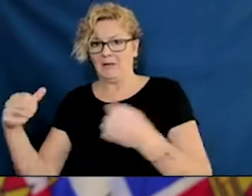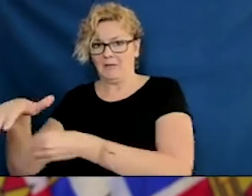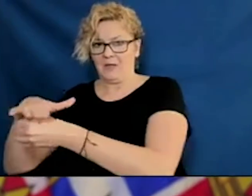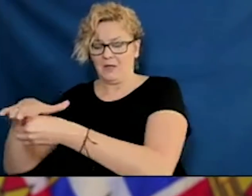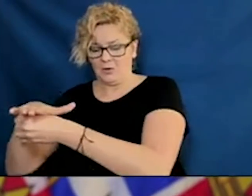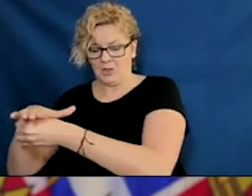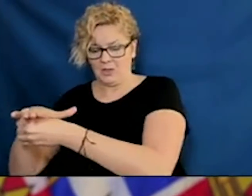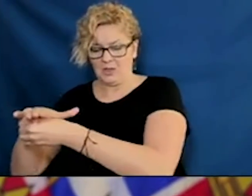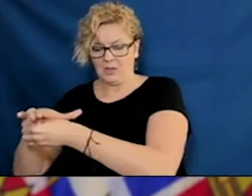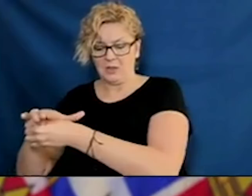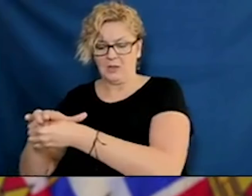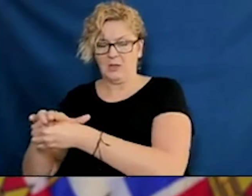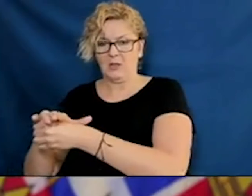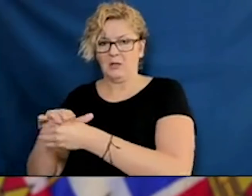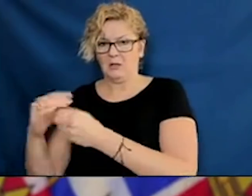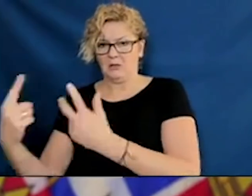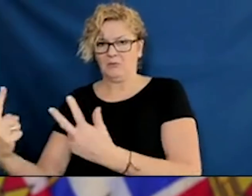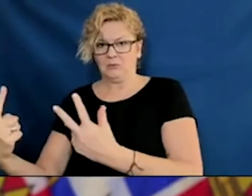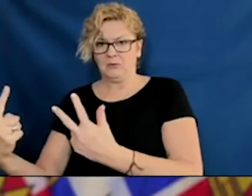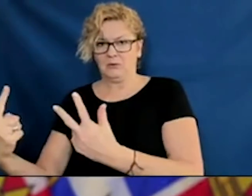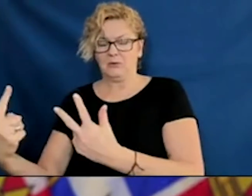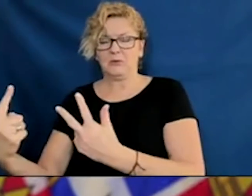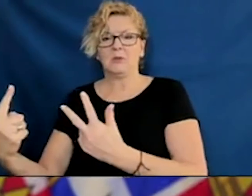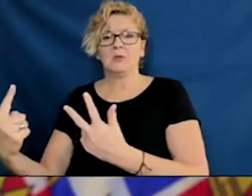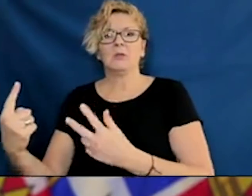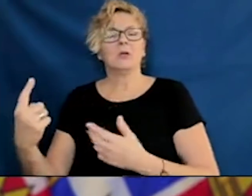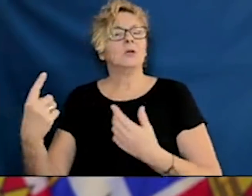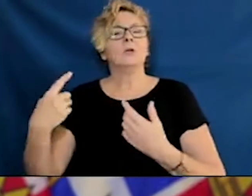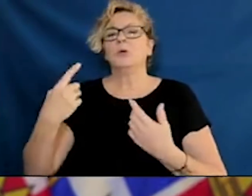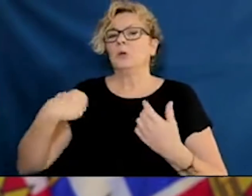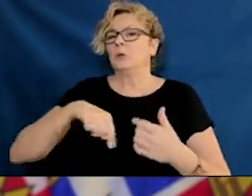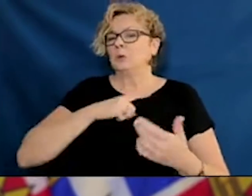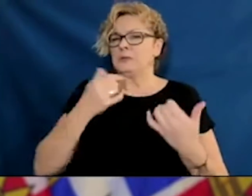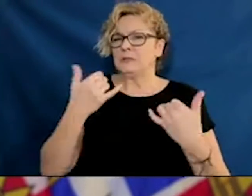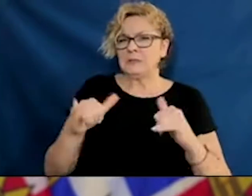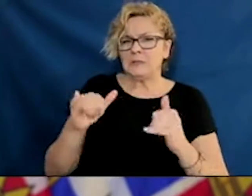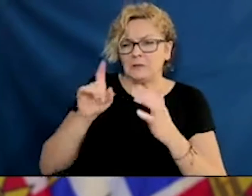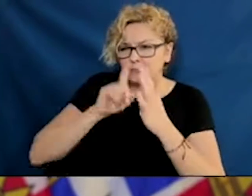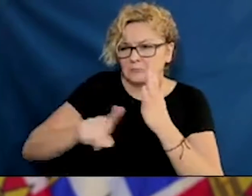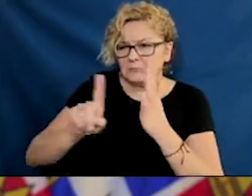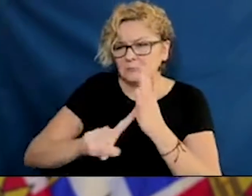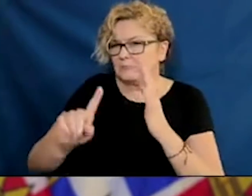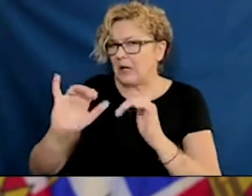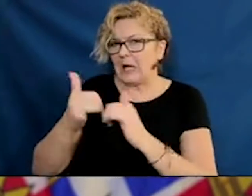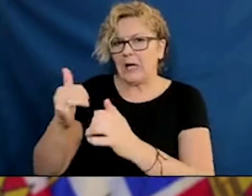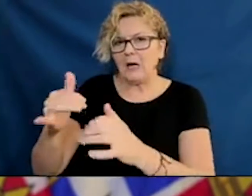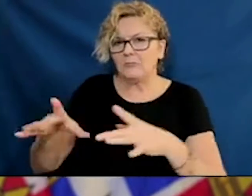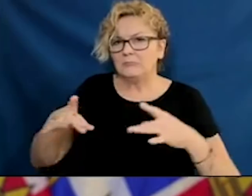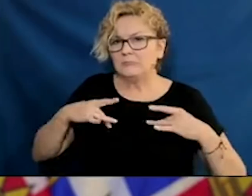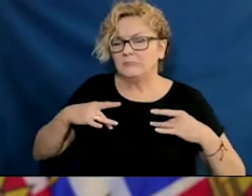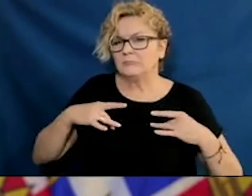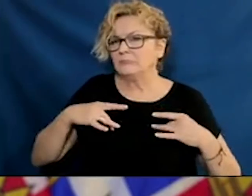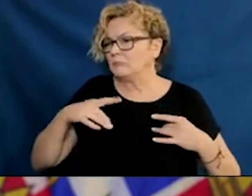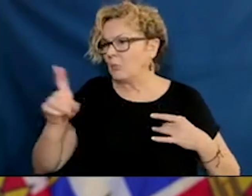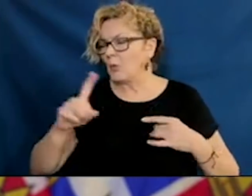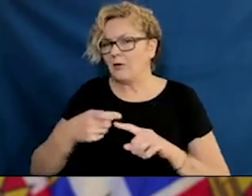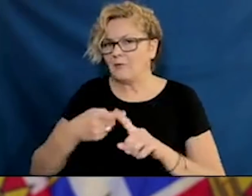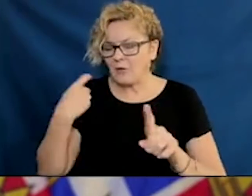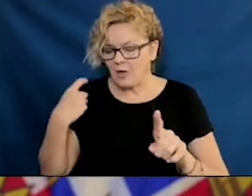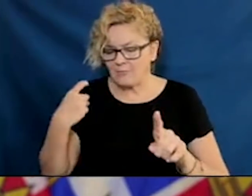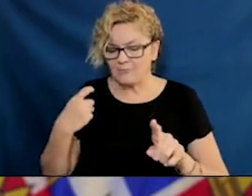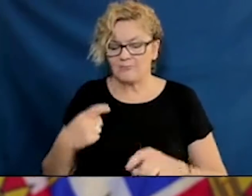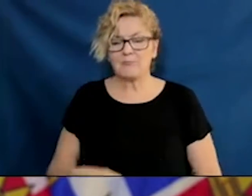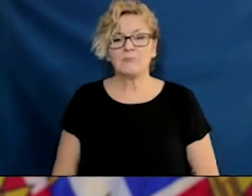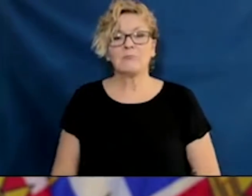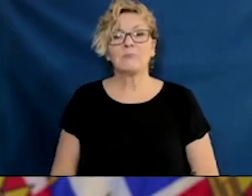people involved acquired their infections. Of the 14 confirmed cases of